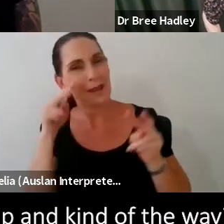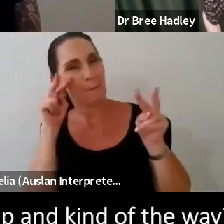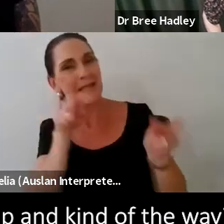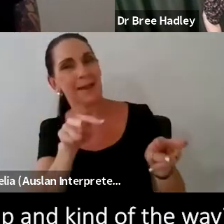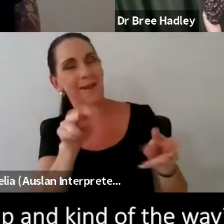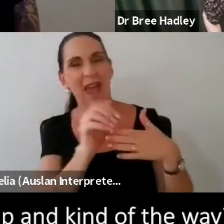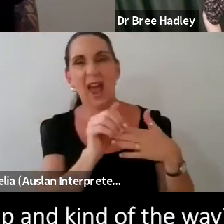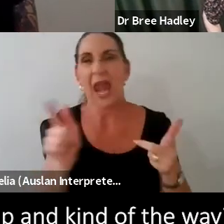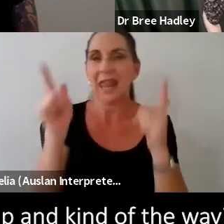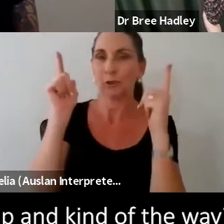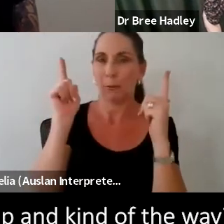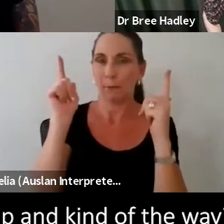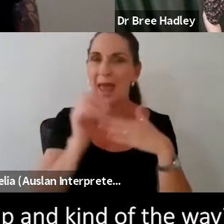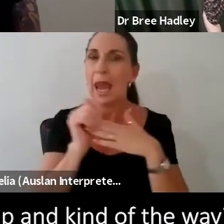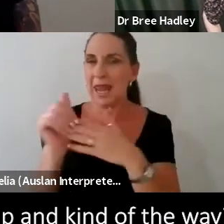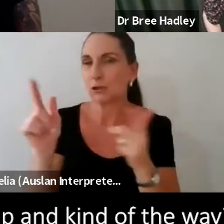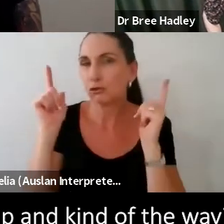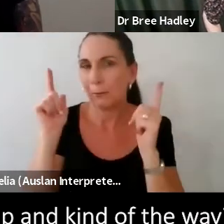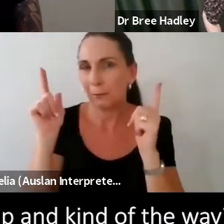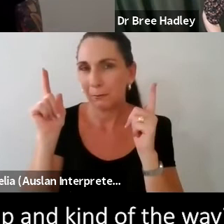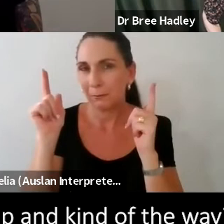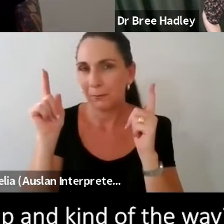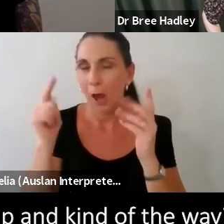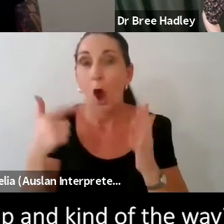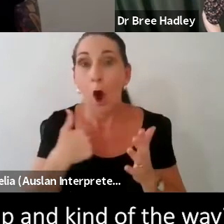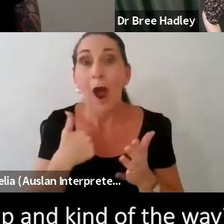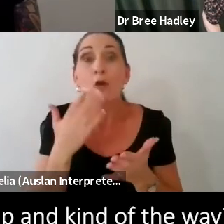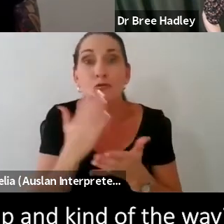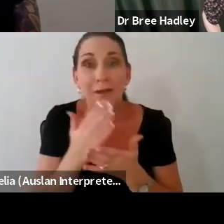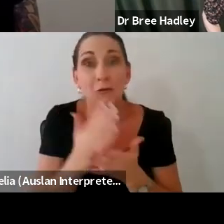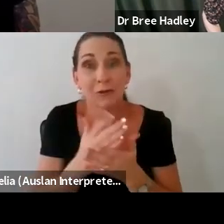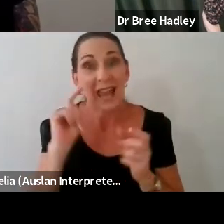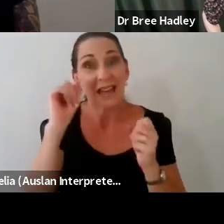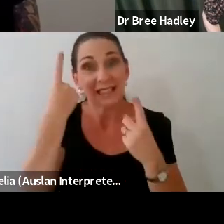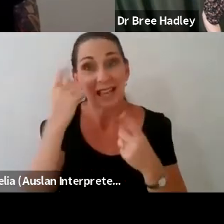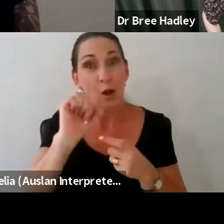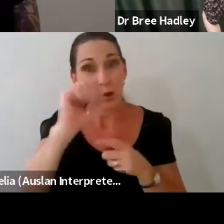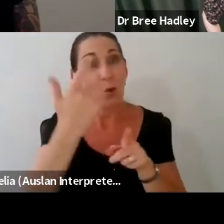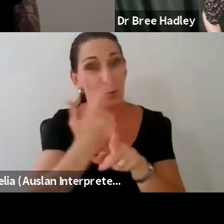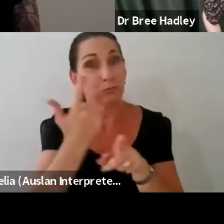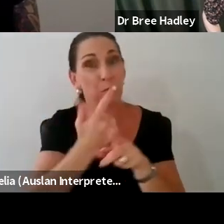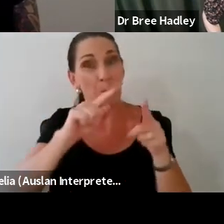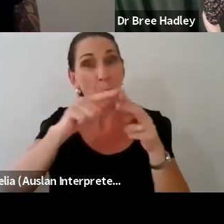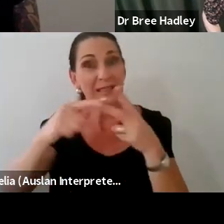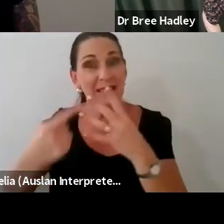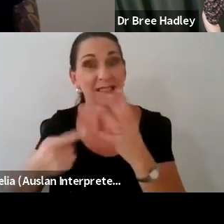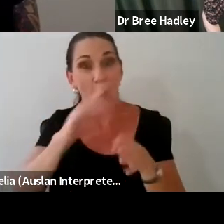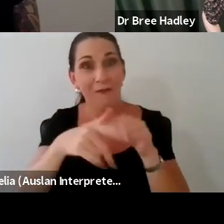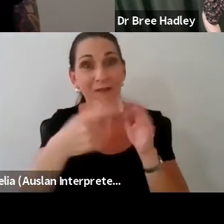and kind of the way I really, really understand your points, Racheal and Bree.